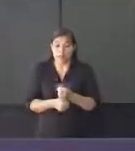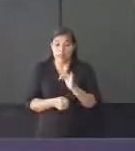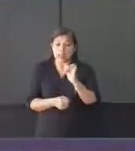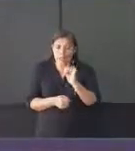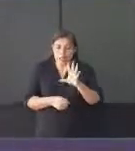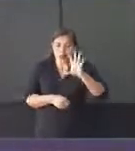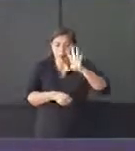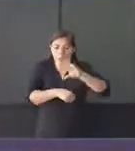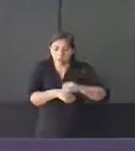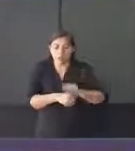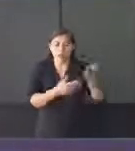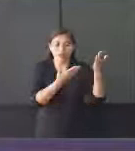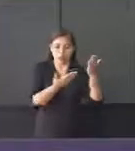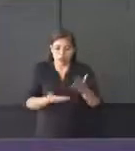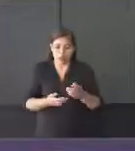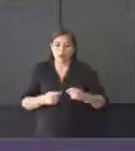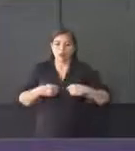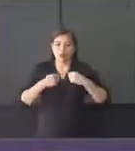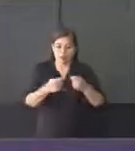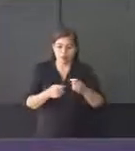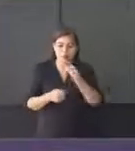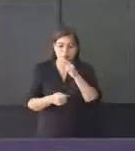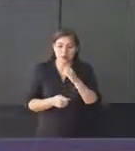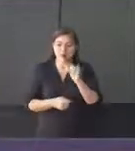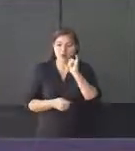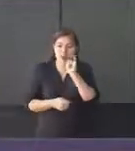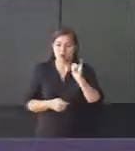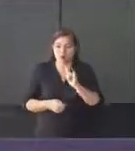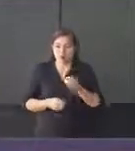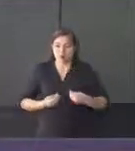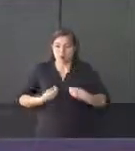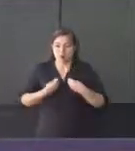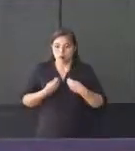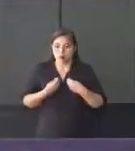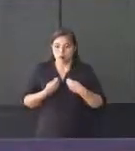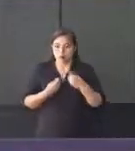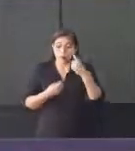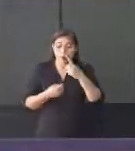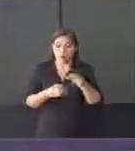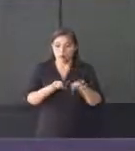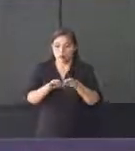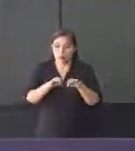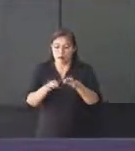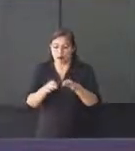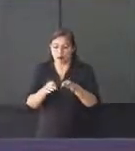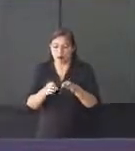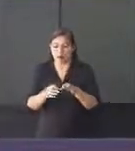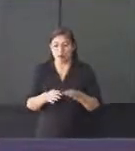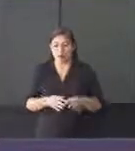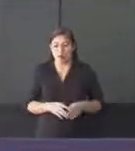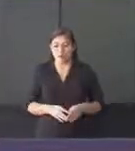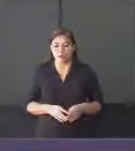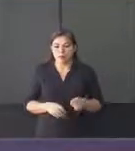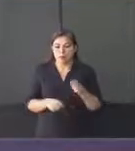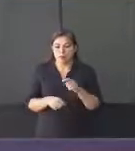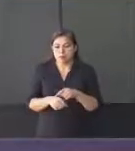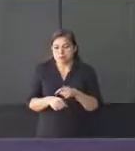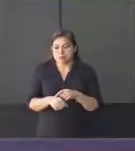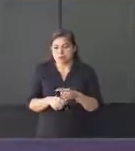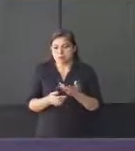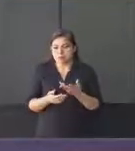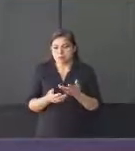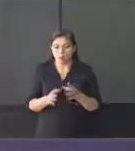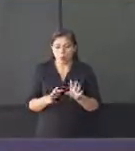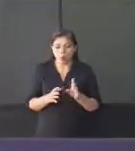year, that allowed to legally go to Italy under seasonal contracts to